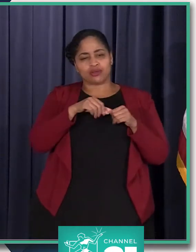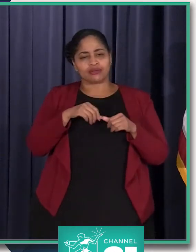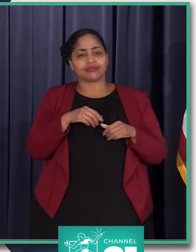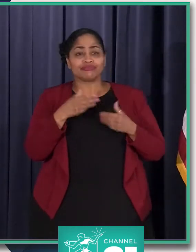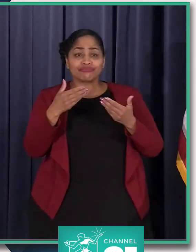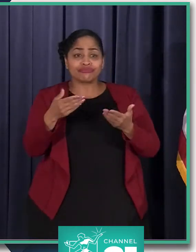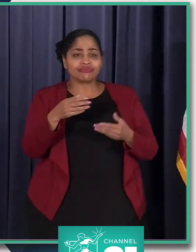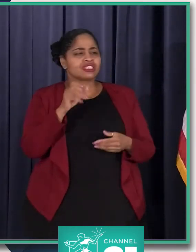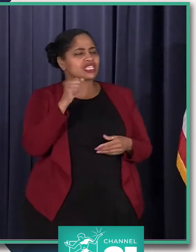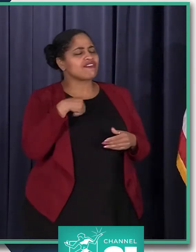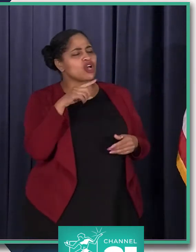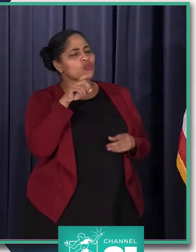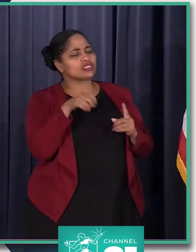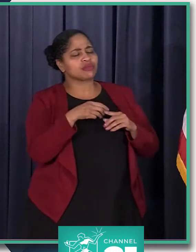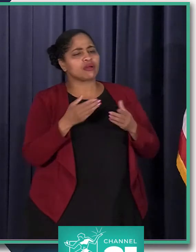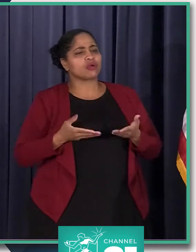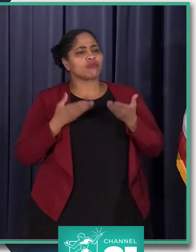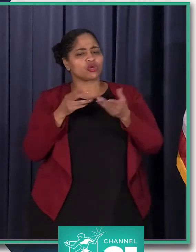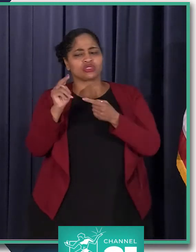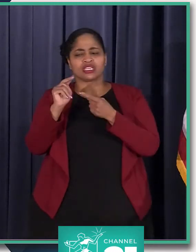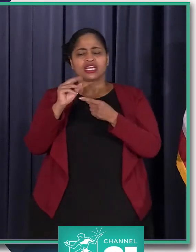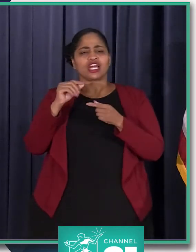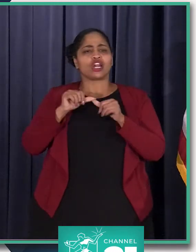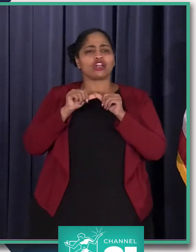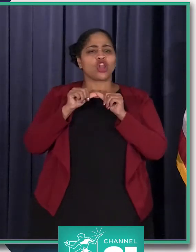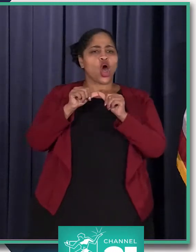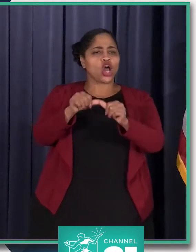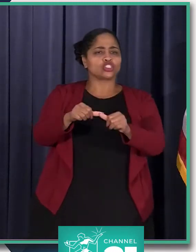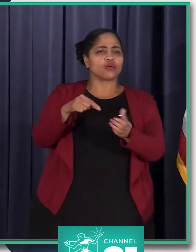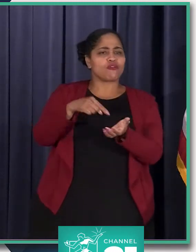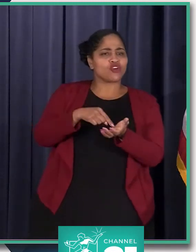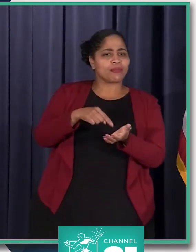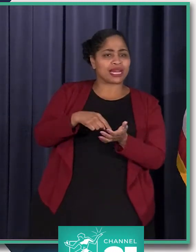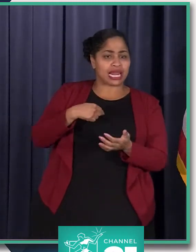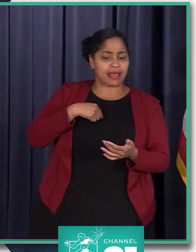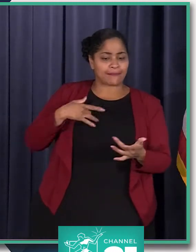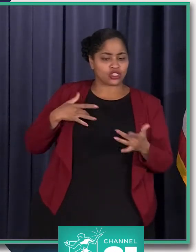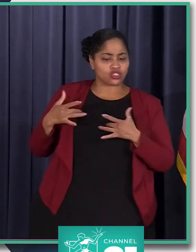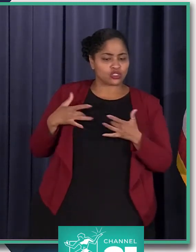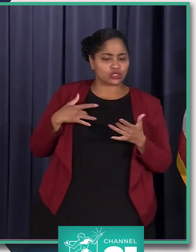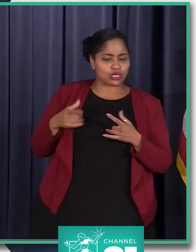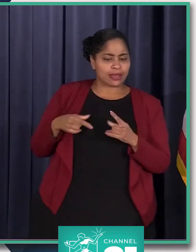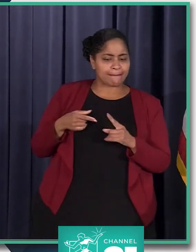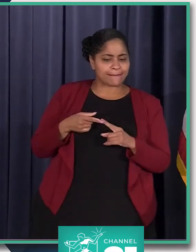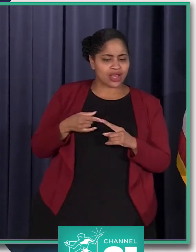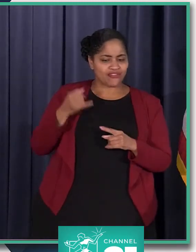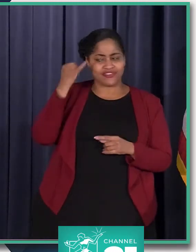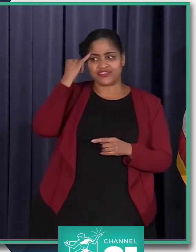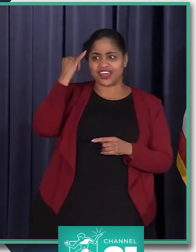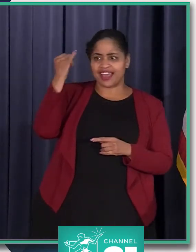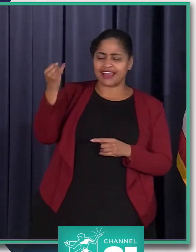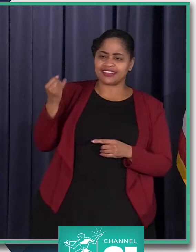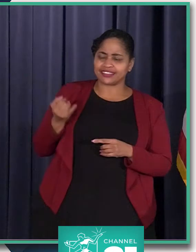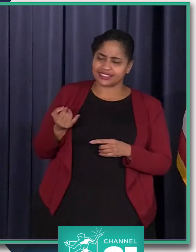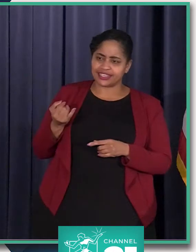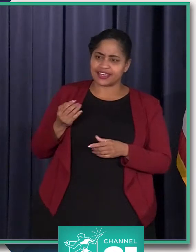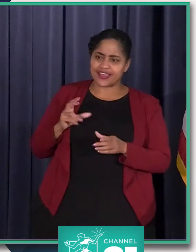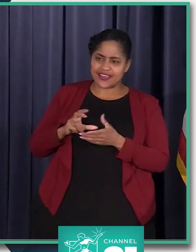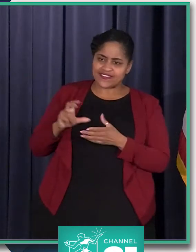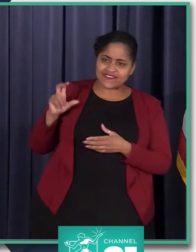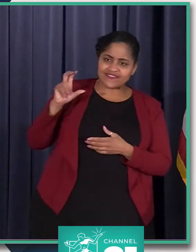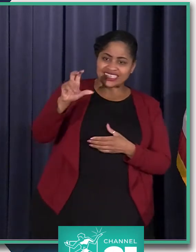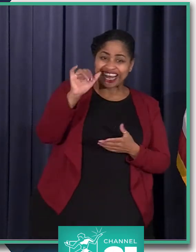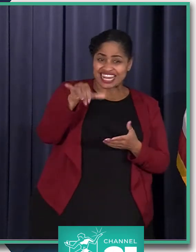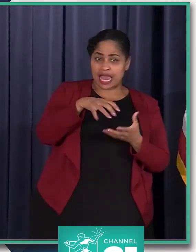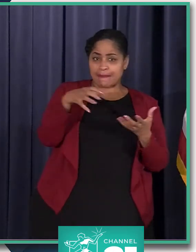question about Proposal N and long-term affordability. I'm concerned about the idea of investing